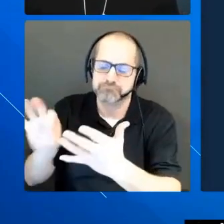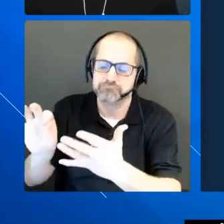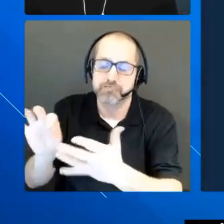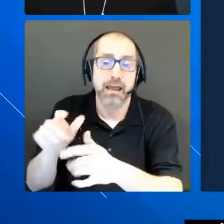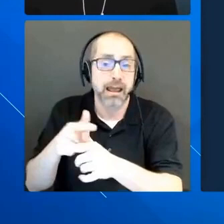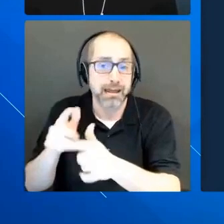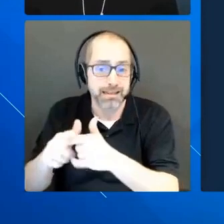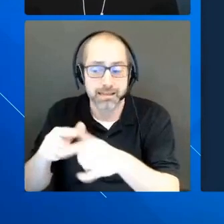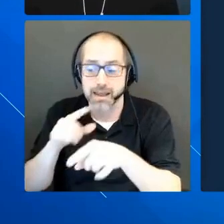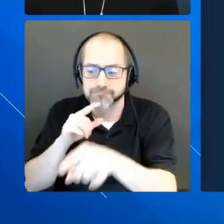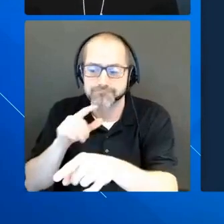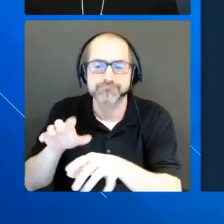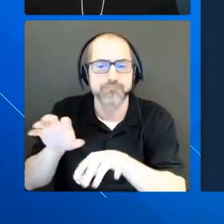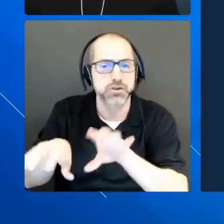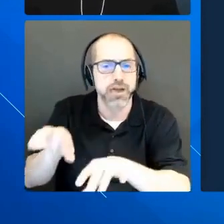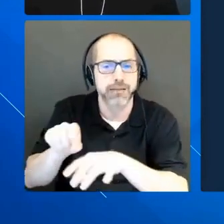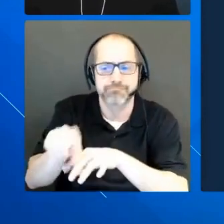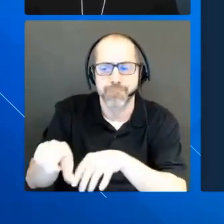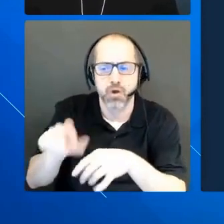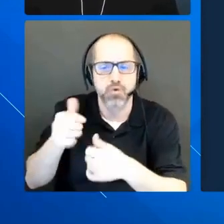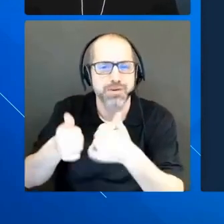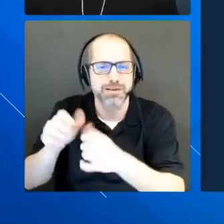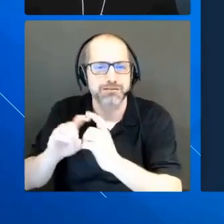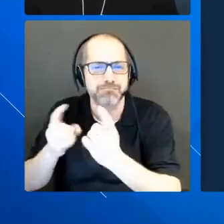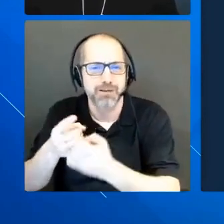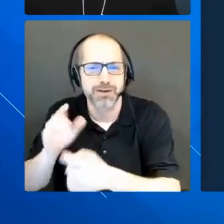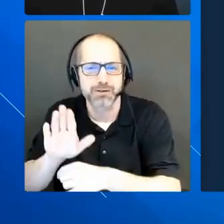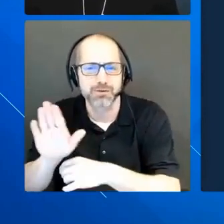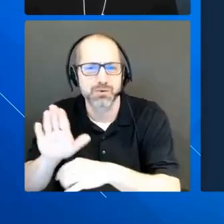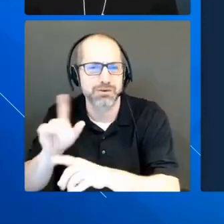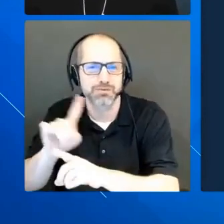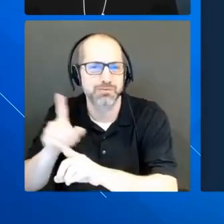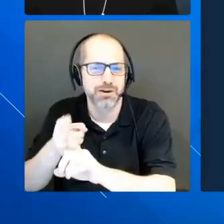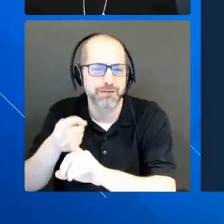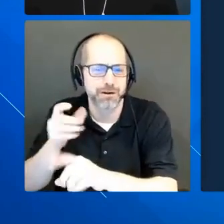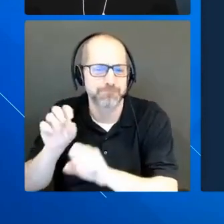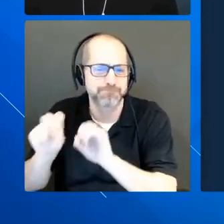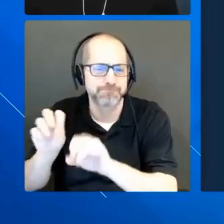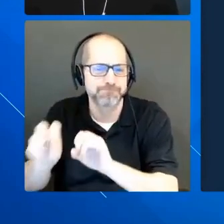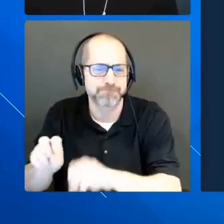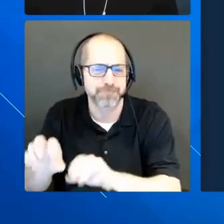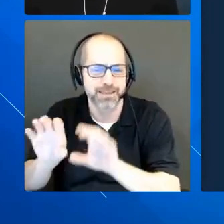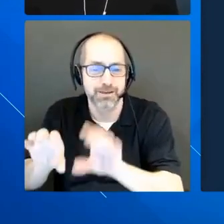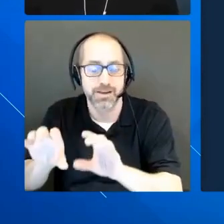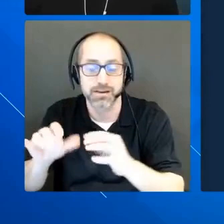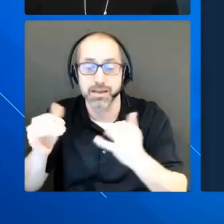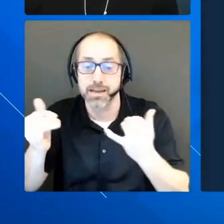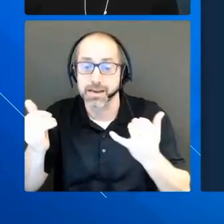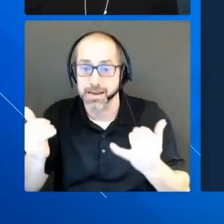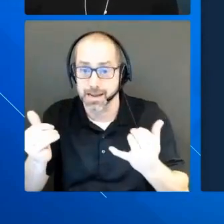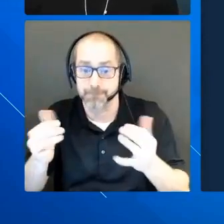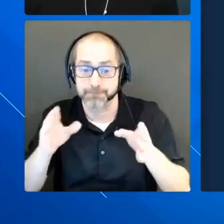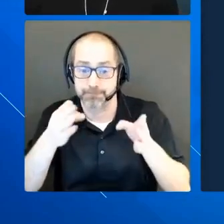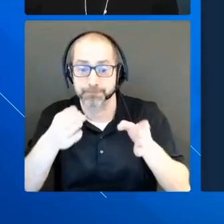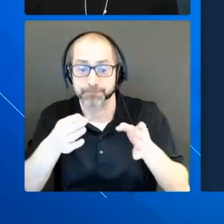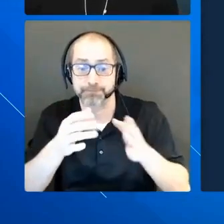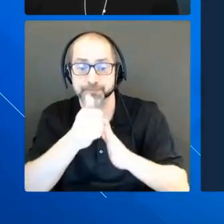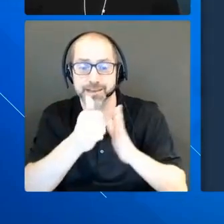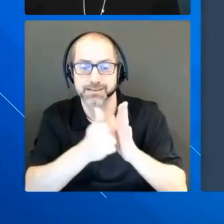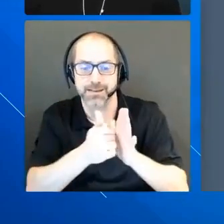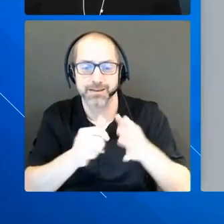represent. While you're responding, I'll go ahead and take a quick look at today's agenda.